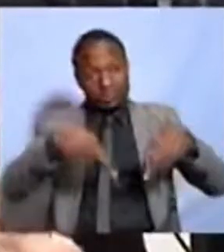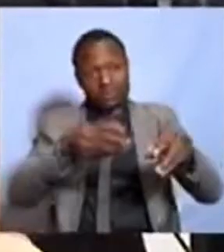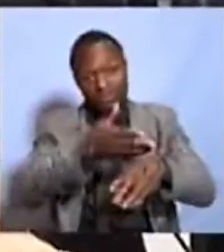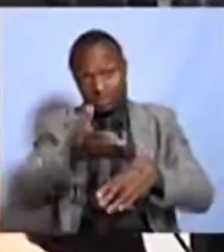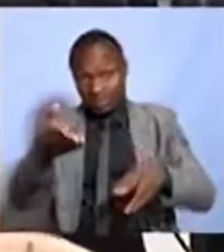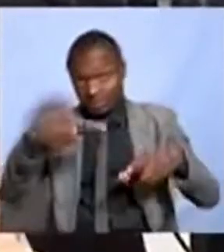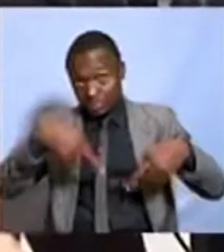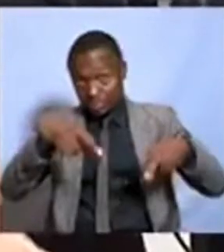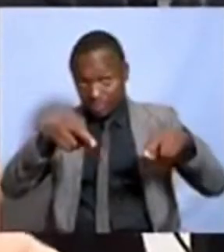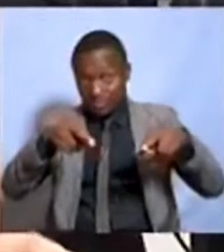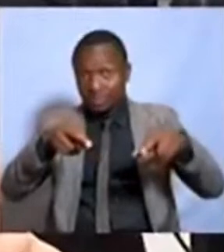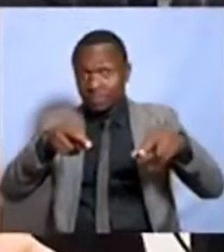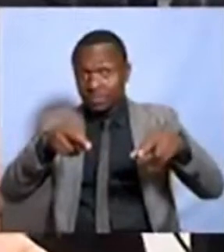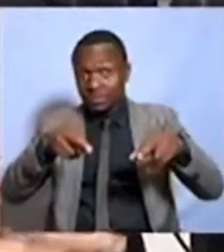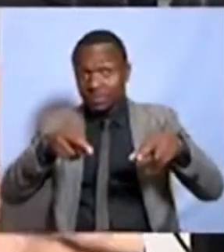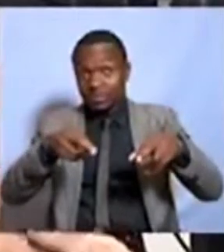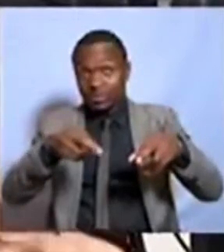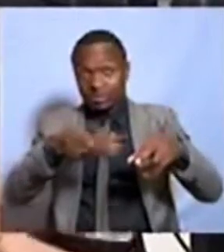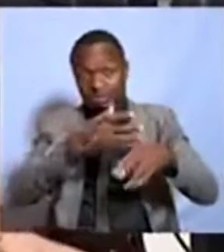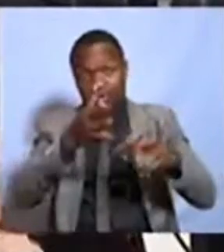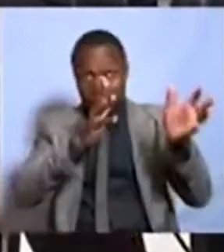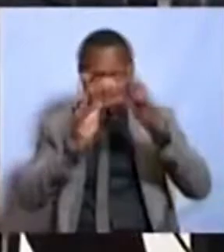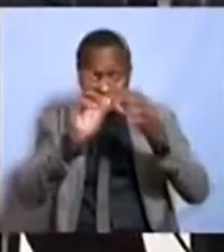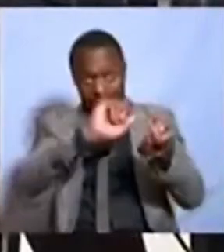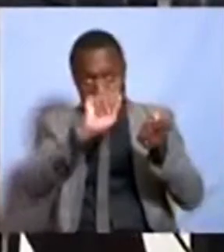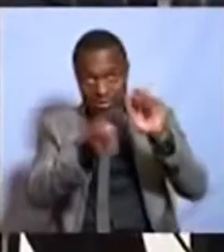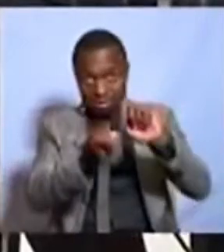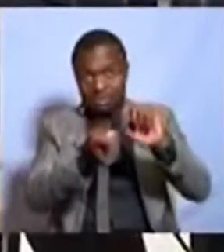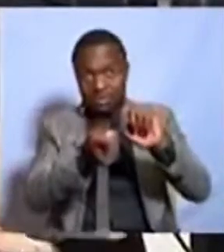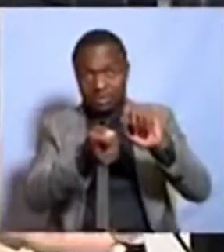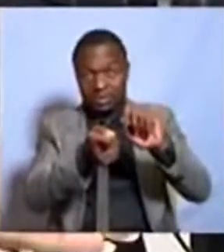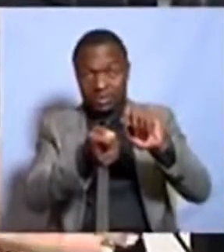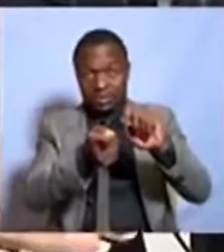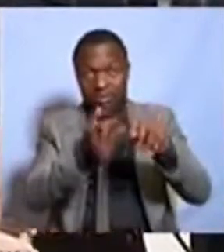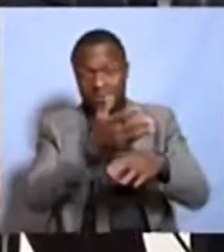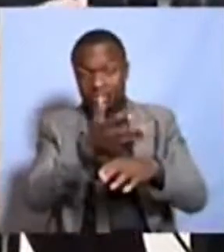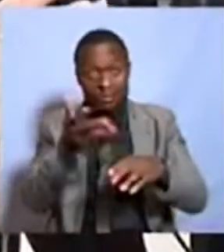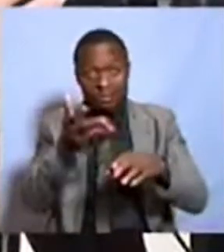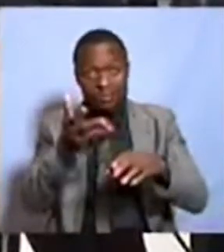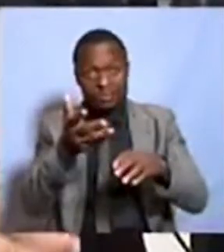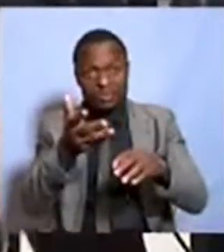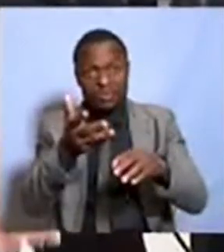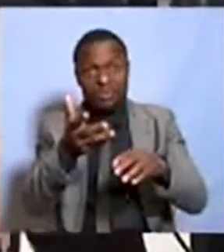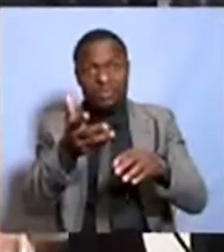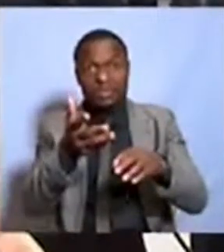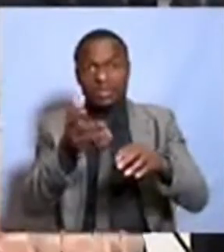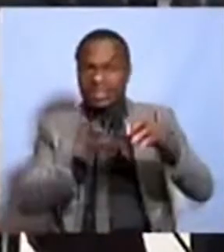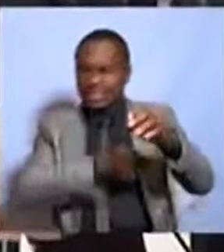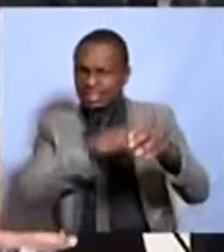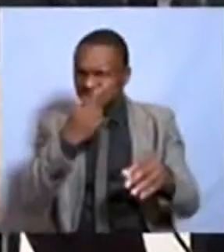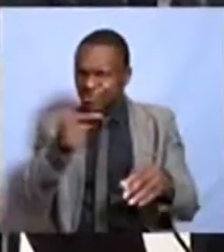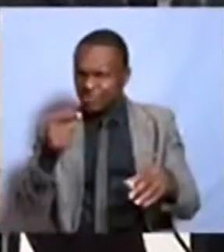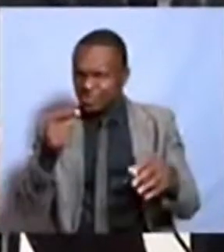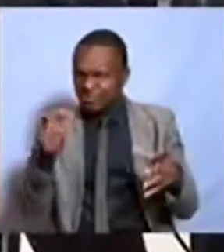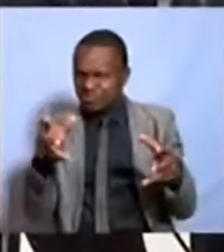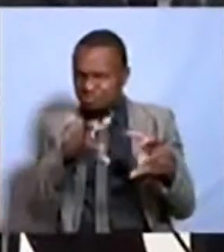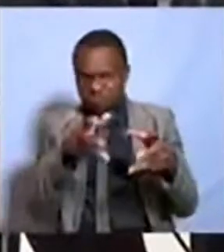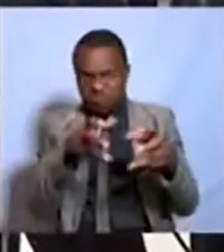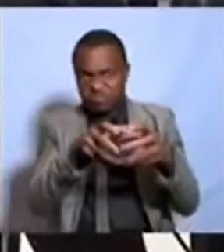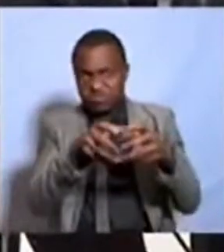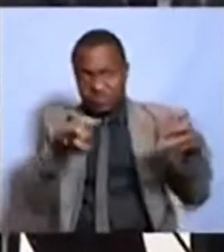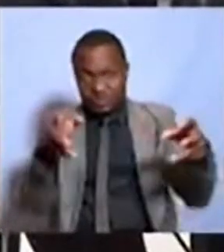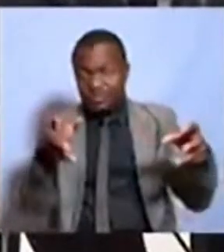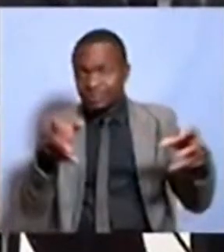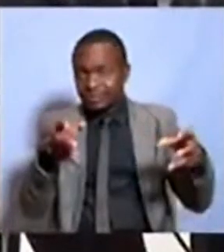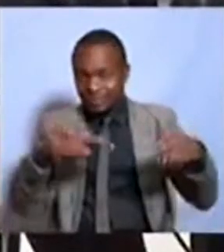are also susceptible to climate change. Say for instance, extreme temperatures crack the roads. heavy water or floods sweep away the